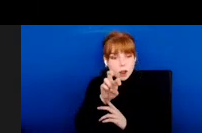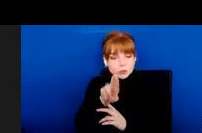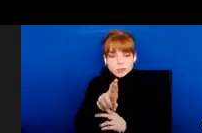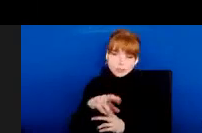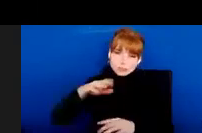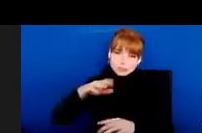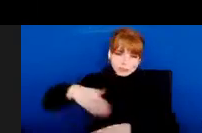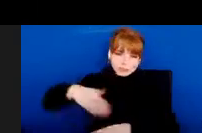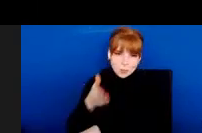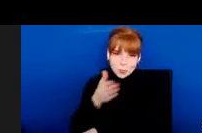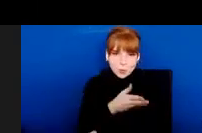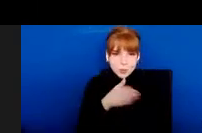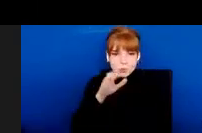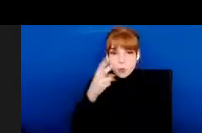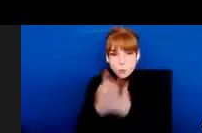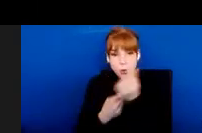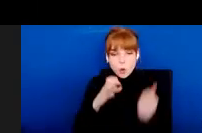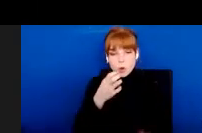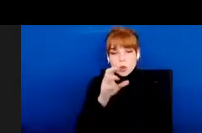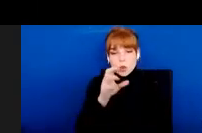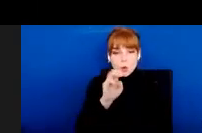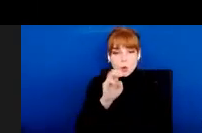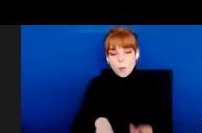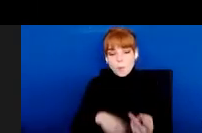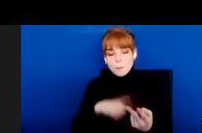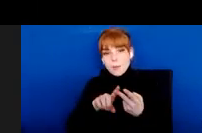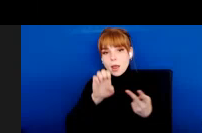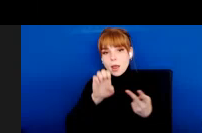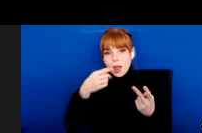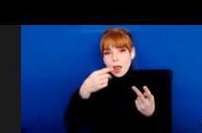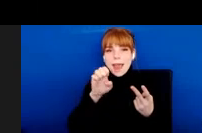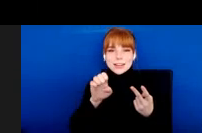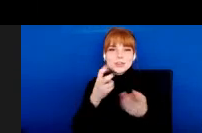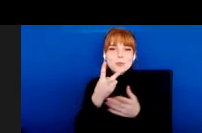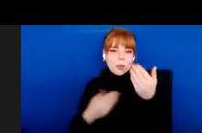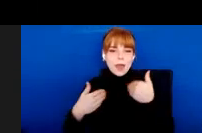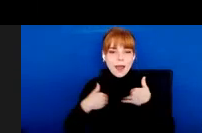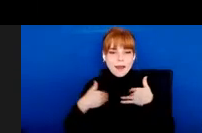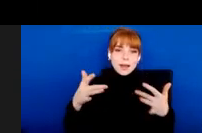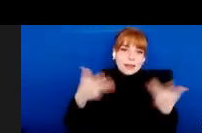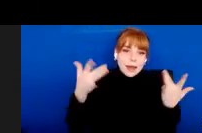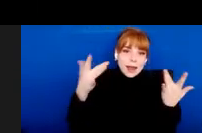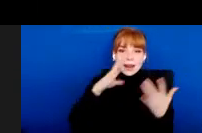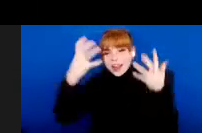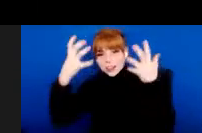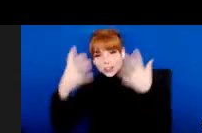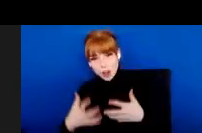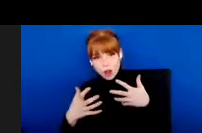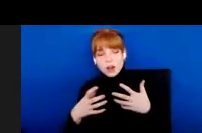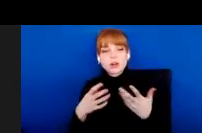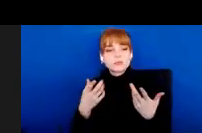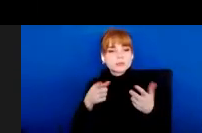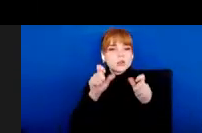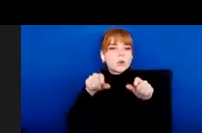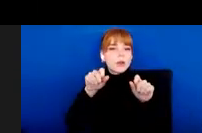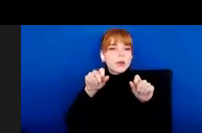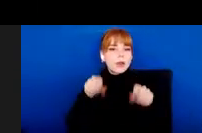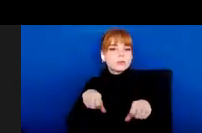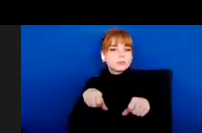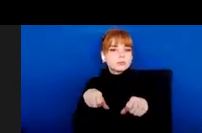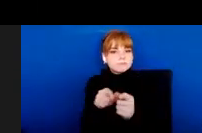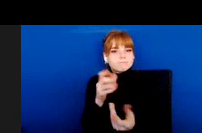Edge both have a combination of light and dark colors for their keyboard focus outline, so you can see it on any color background. It'll always have over 3 to